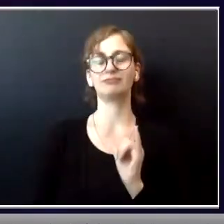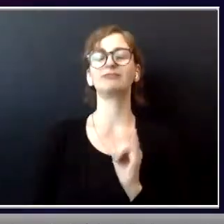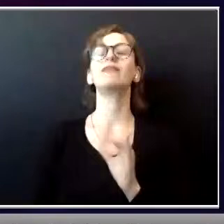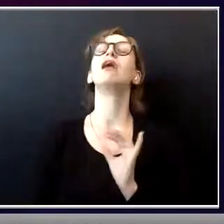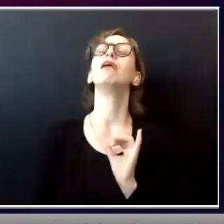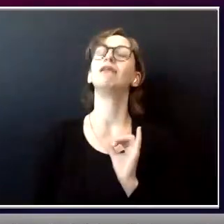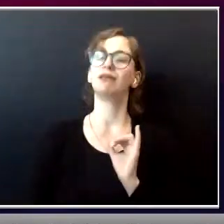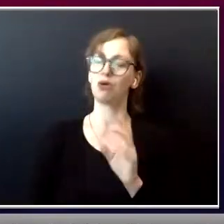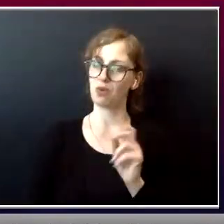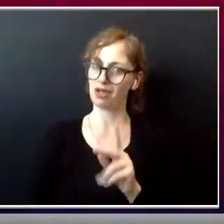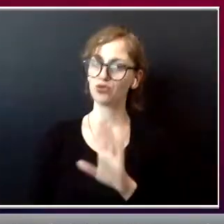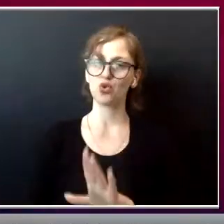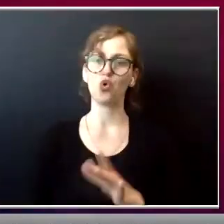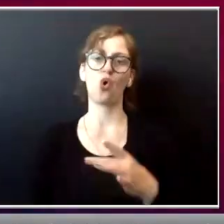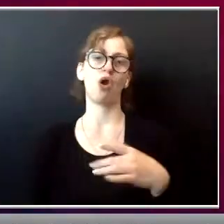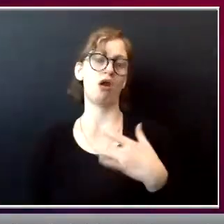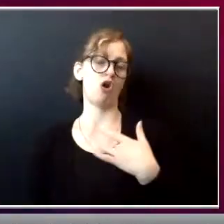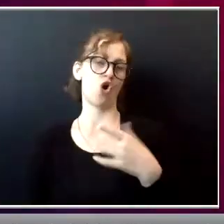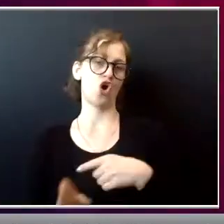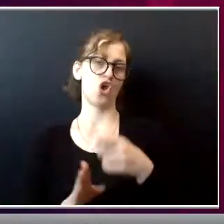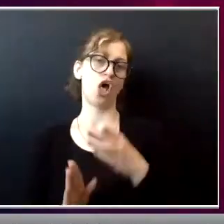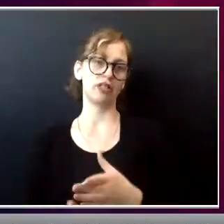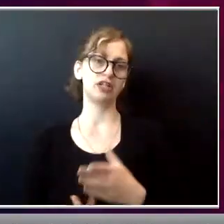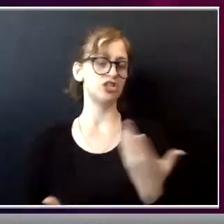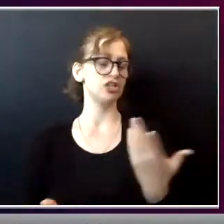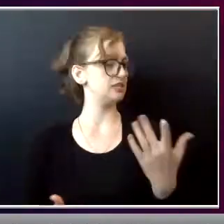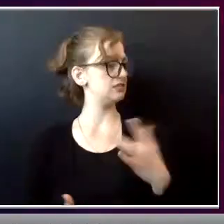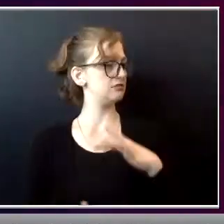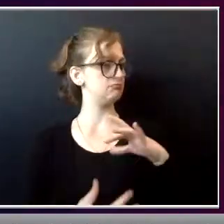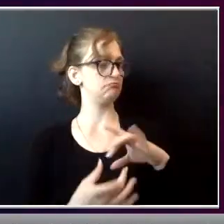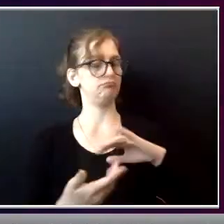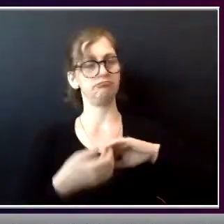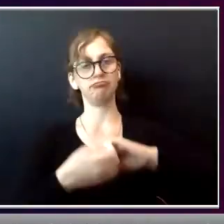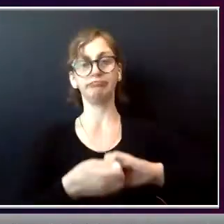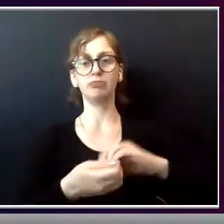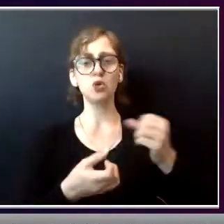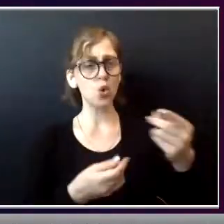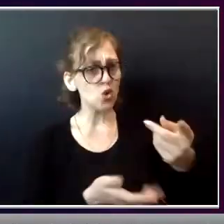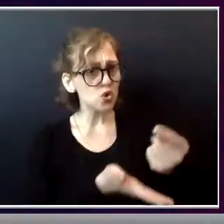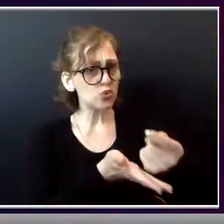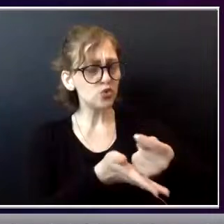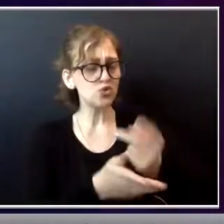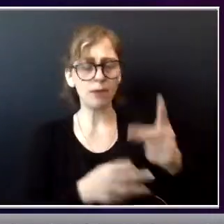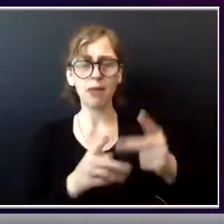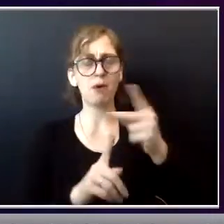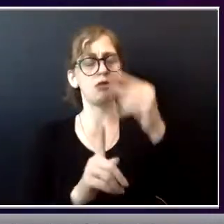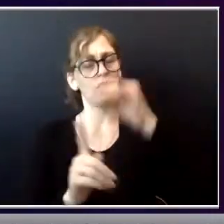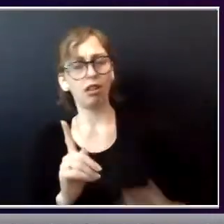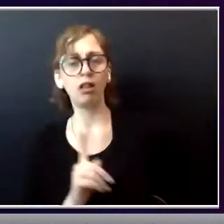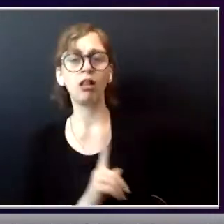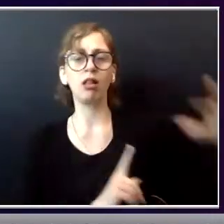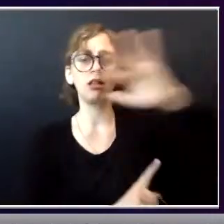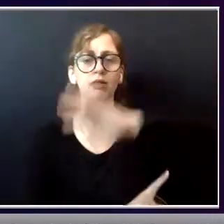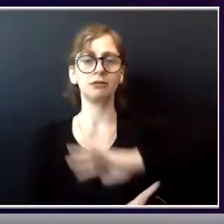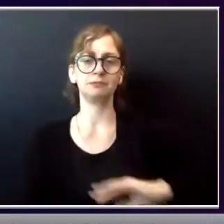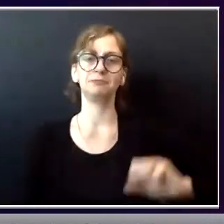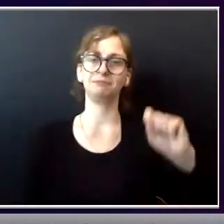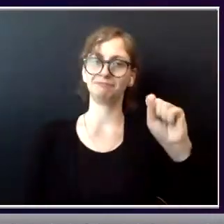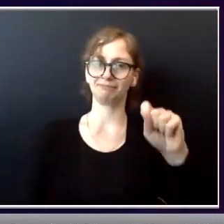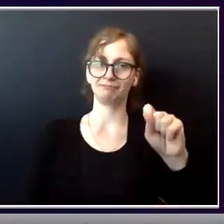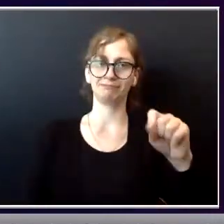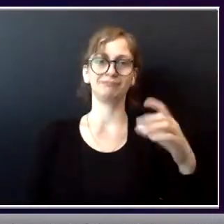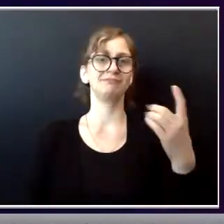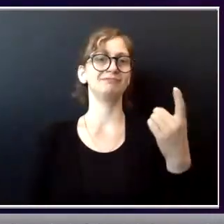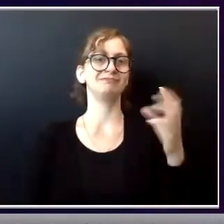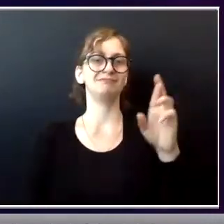Health System, and he recommended you. So you treat people all over the region. Oh, yeah. All over the region. Dr. Reddy, we're making